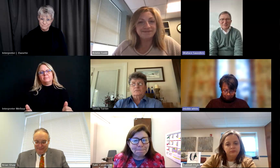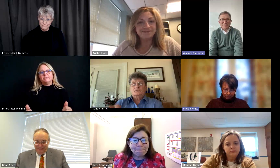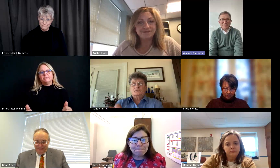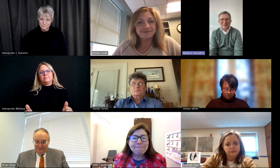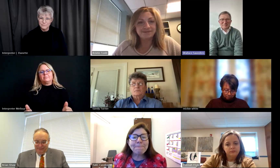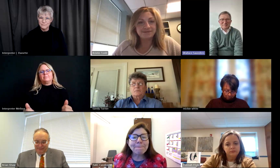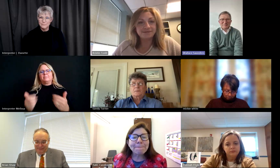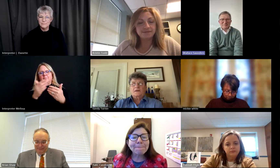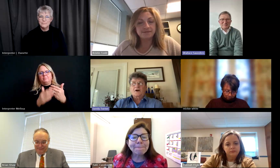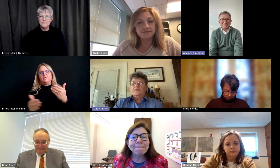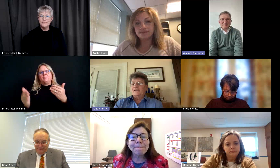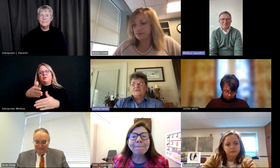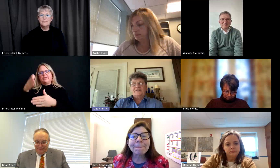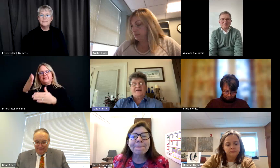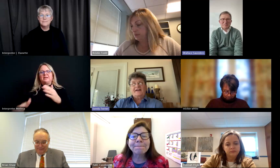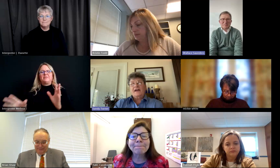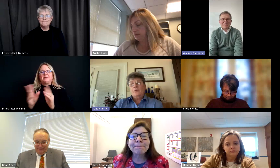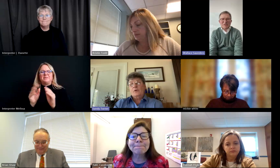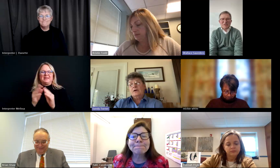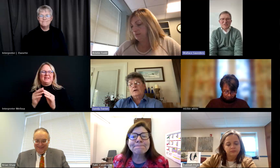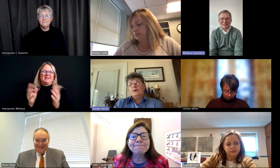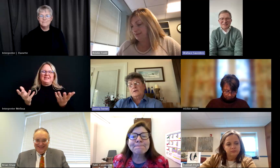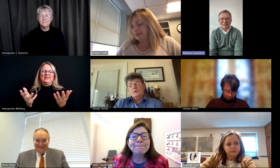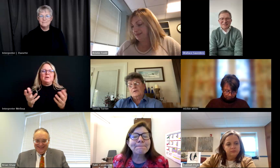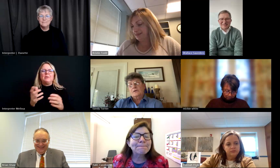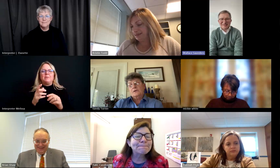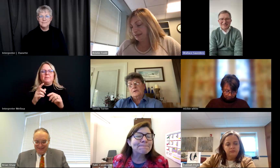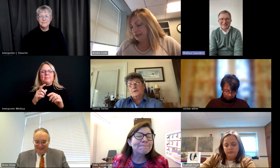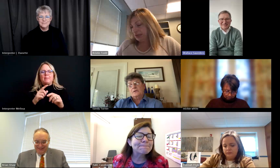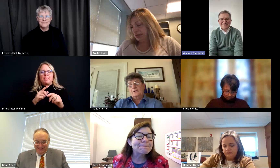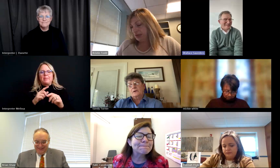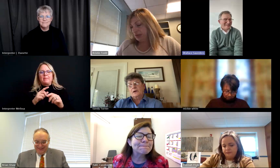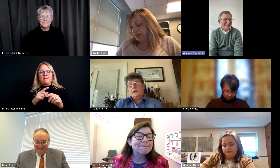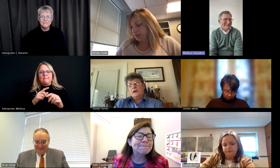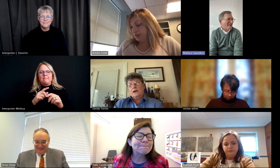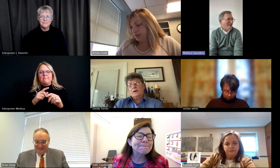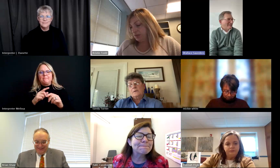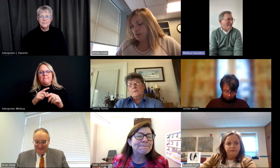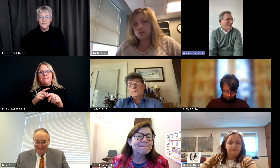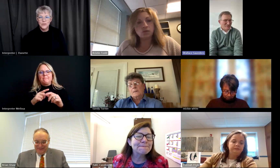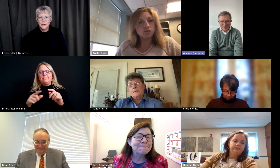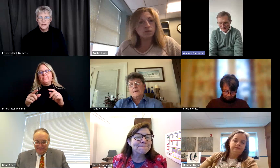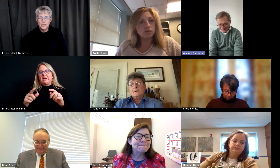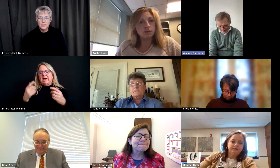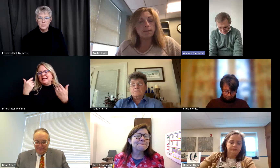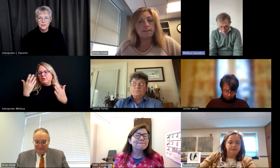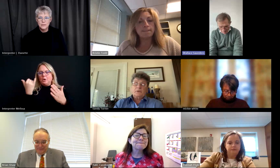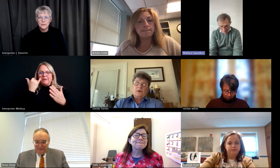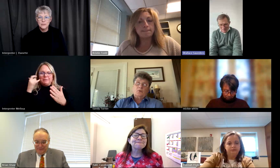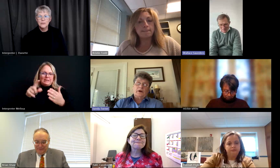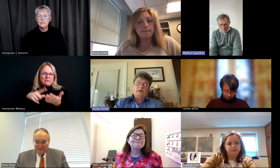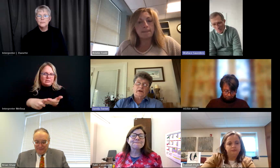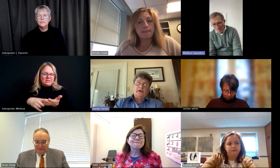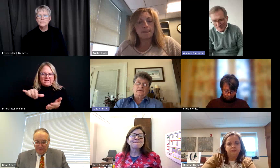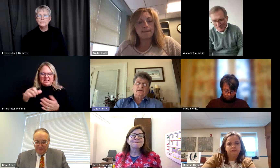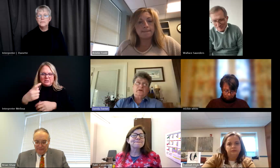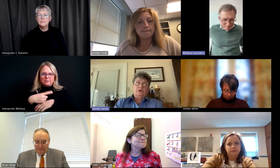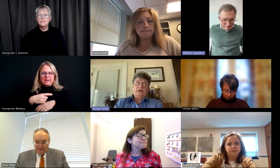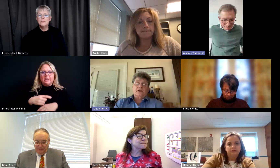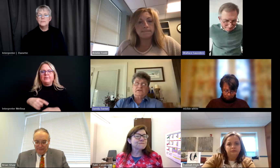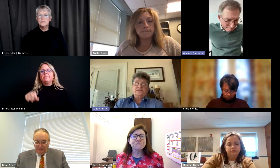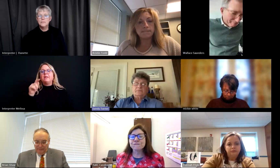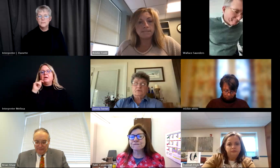moving toward the end of the meeting. But That's okay. we're going to make sure it wasn't something that needed to be taken action on today. Well,